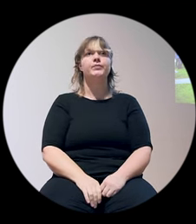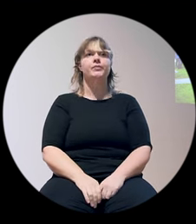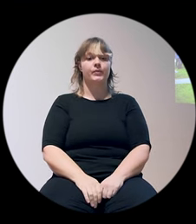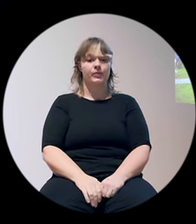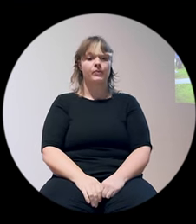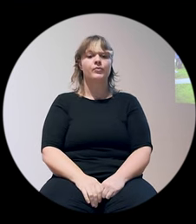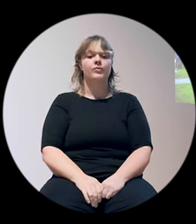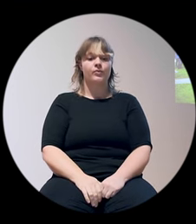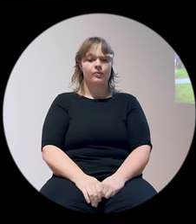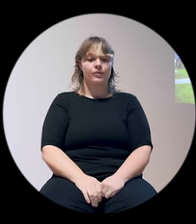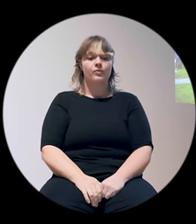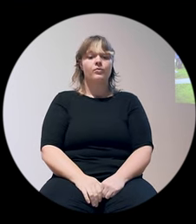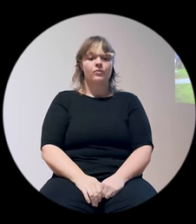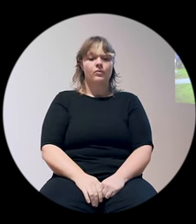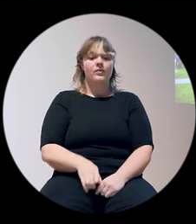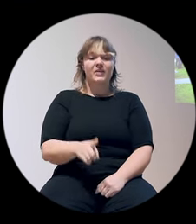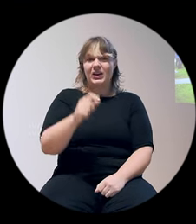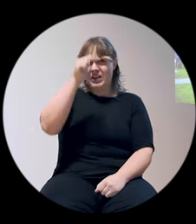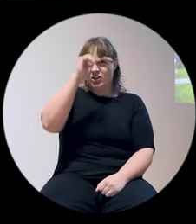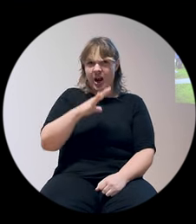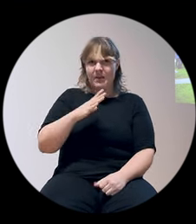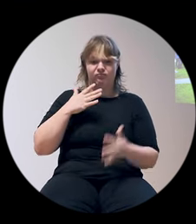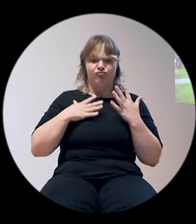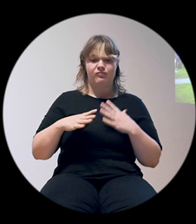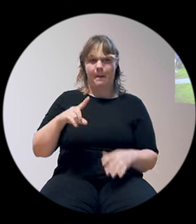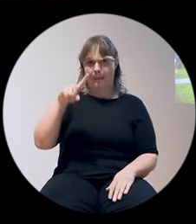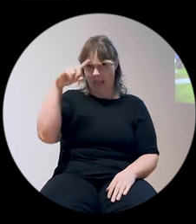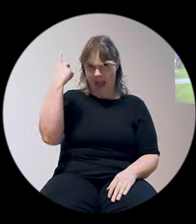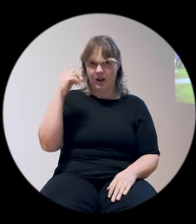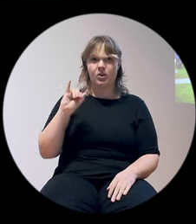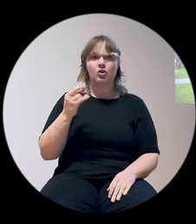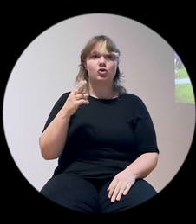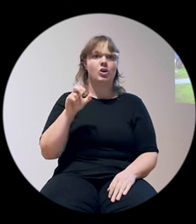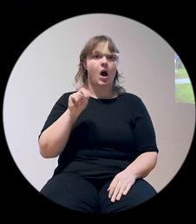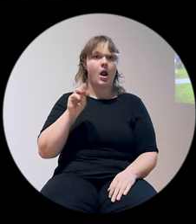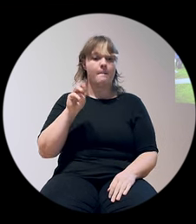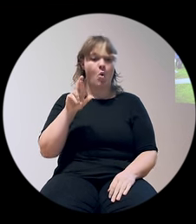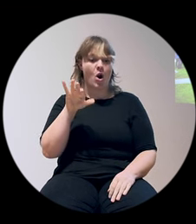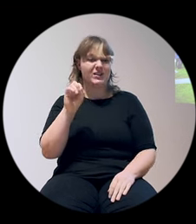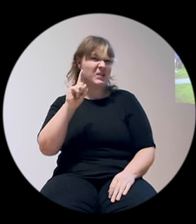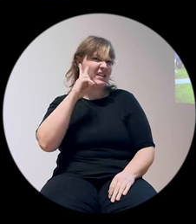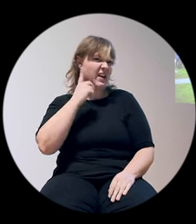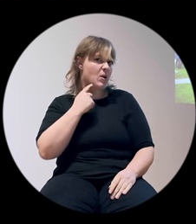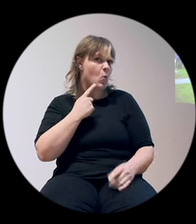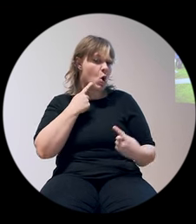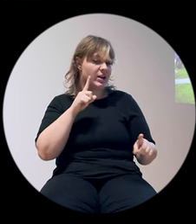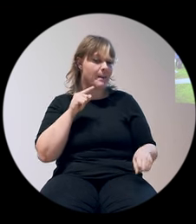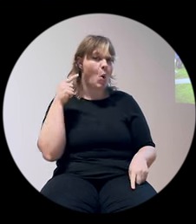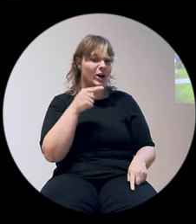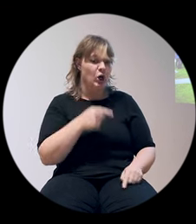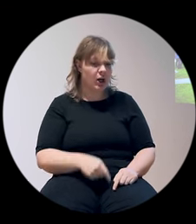And there is a gentleman in the black, John Morris. Let's see if this pointer works.